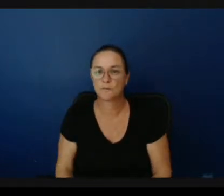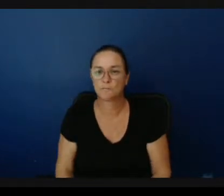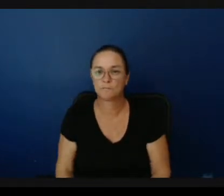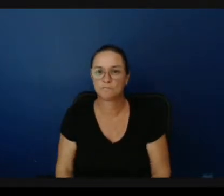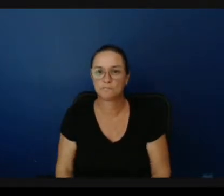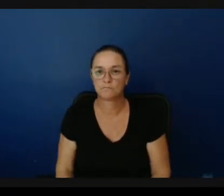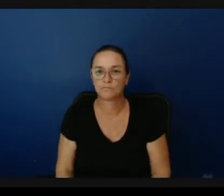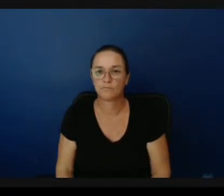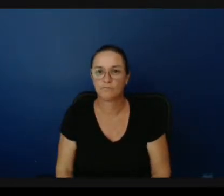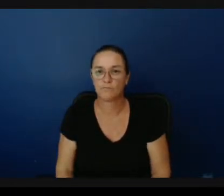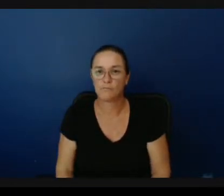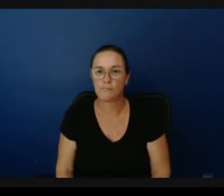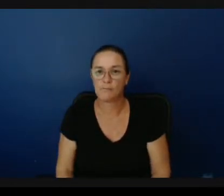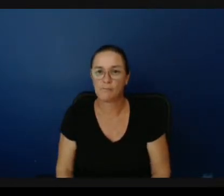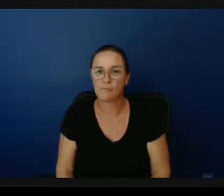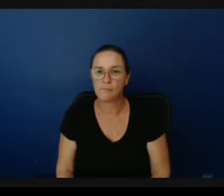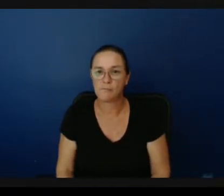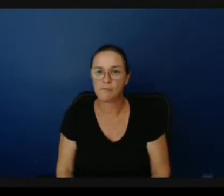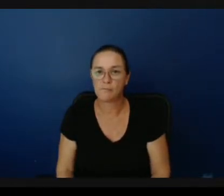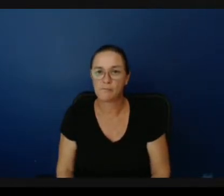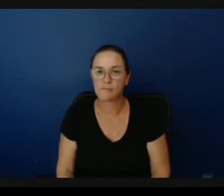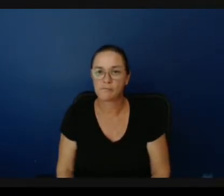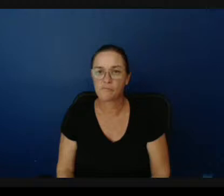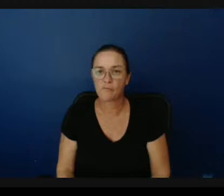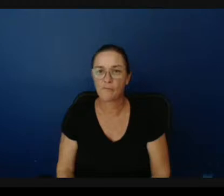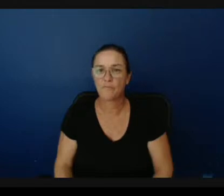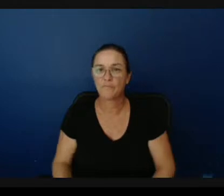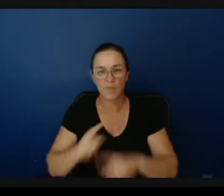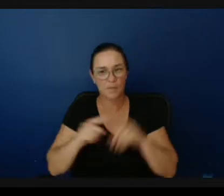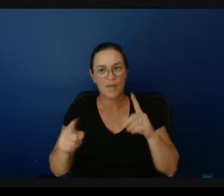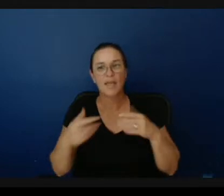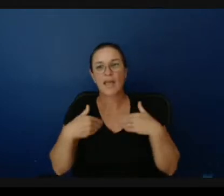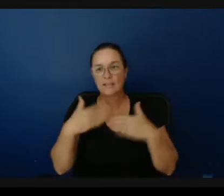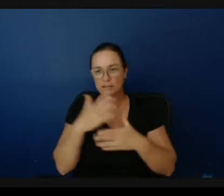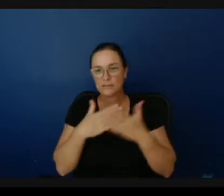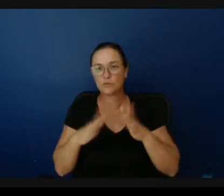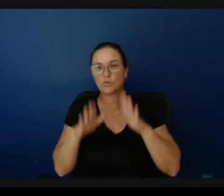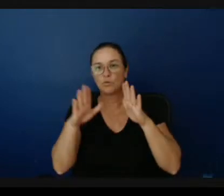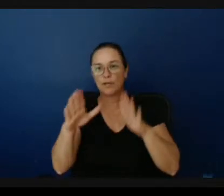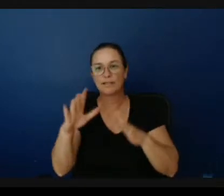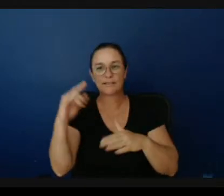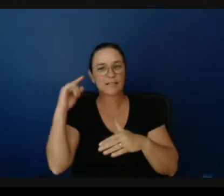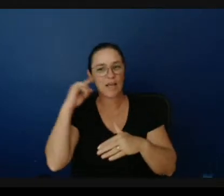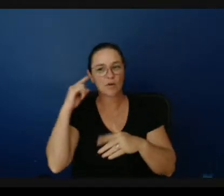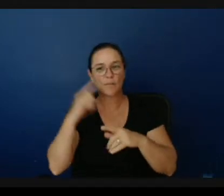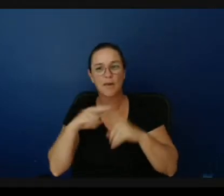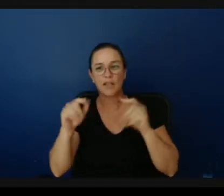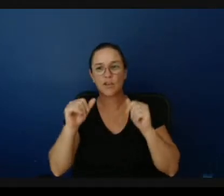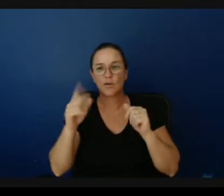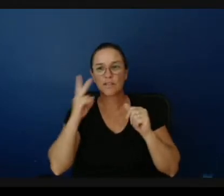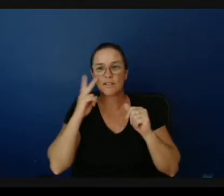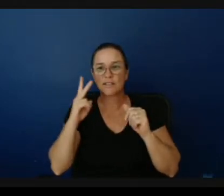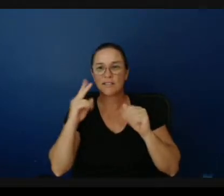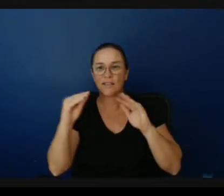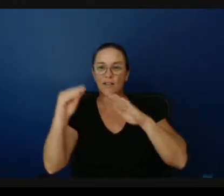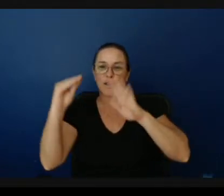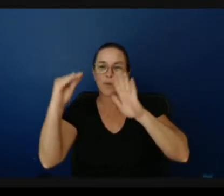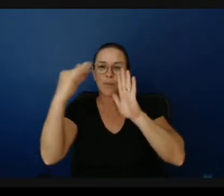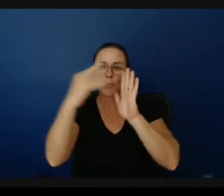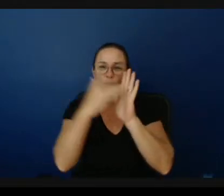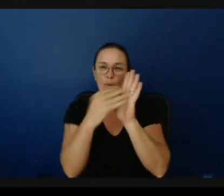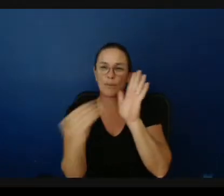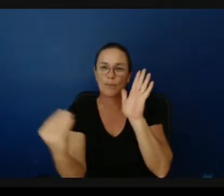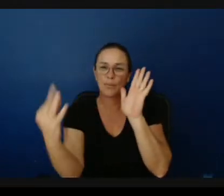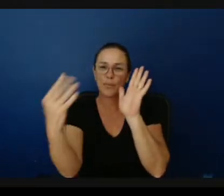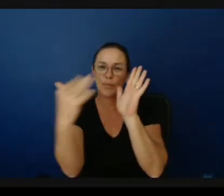Oh, yeah. But dang, yeah, there was some great audio on that one. But just look at the waves coming off of the wall there. That's what's cool to me, is all this lava going